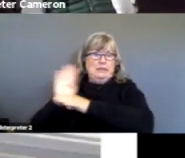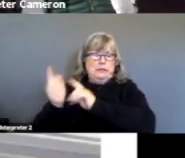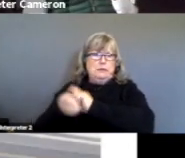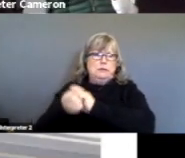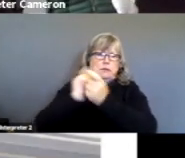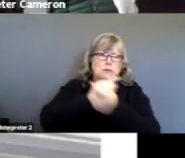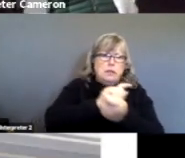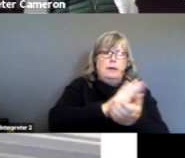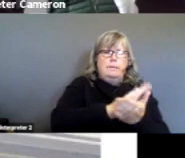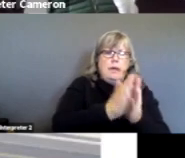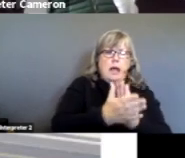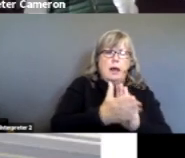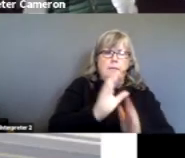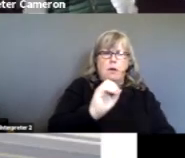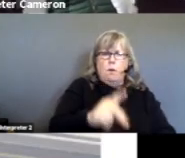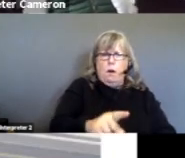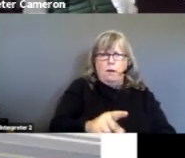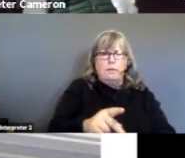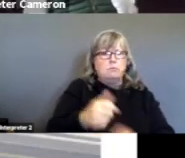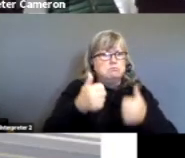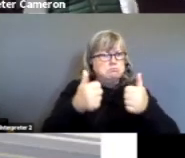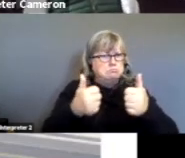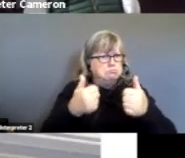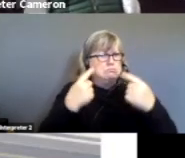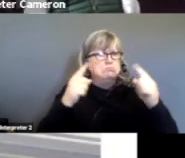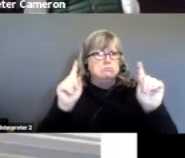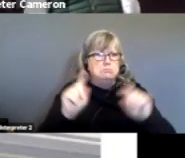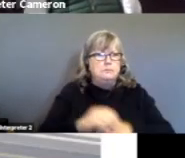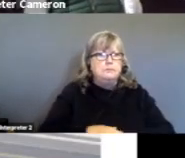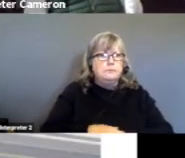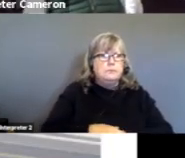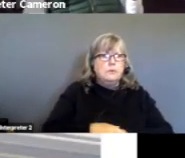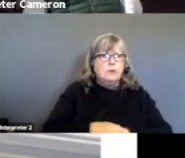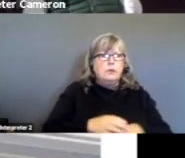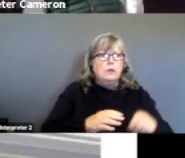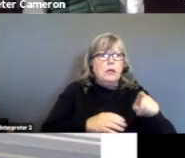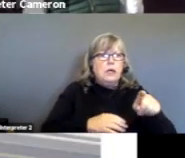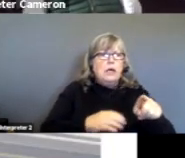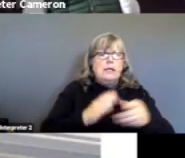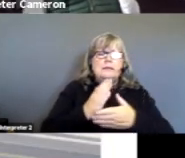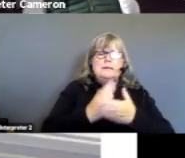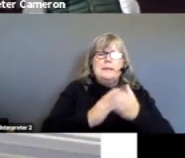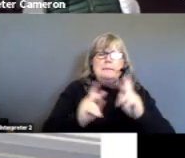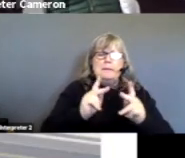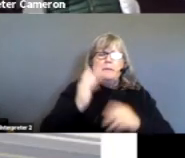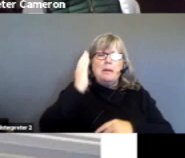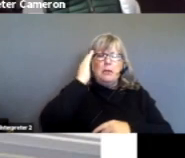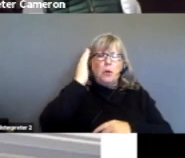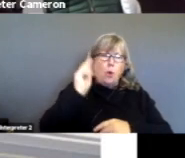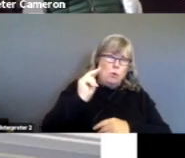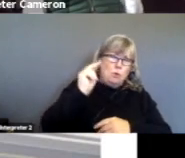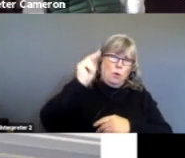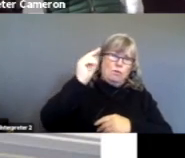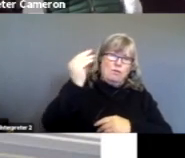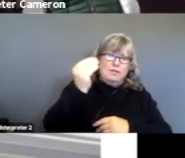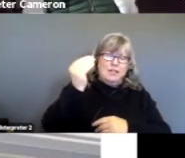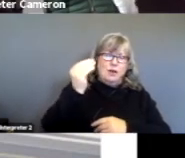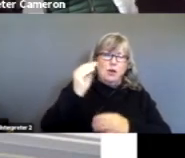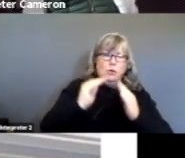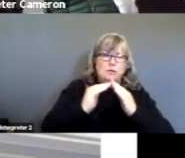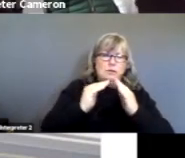was in Northern Ontario. Some of you might be familiar with a little town called Moonbeam, which is near Kapuskasing. It